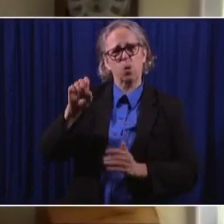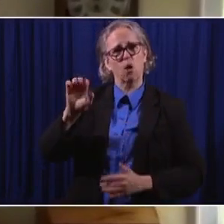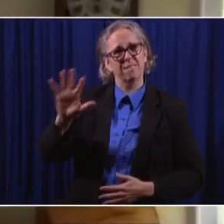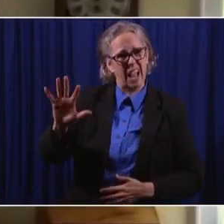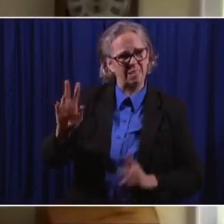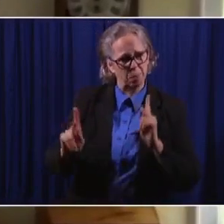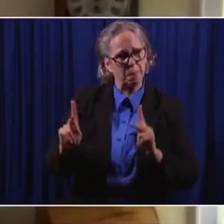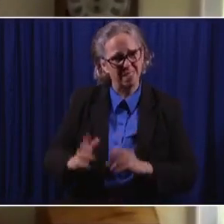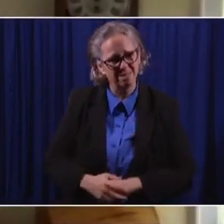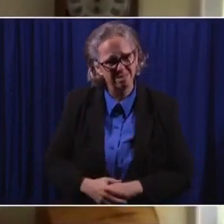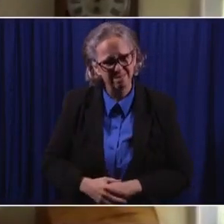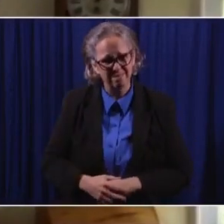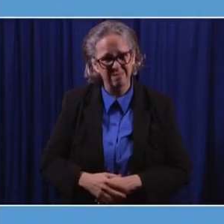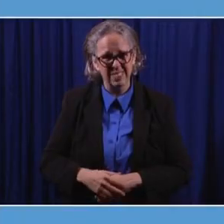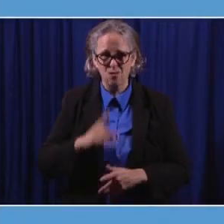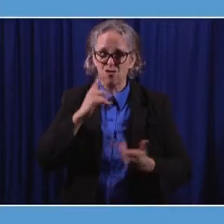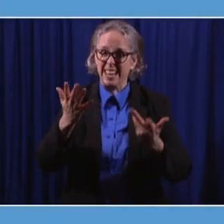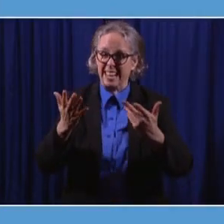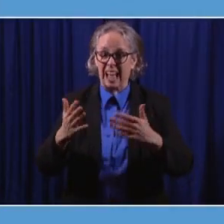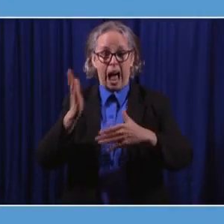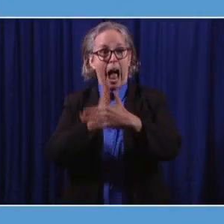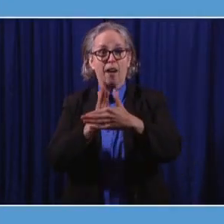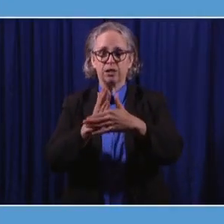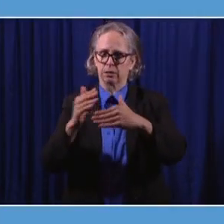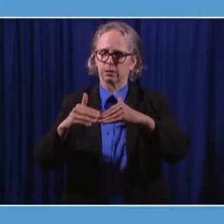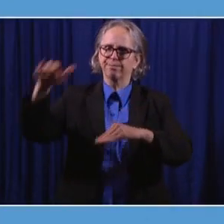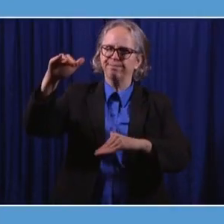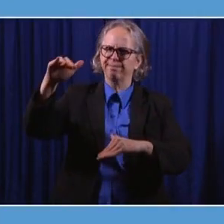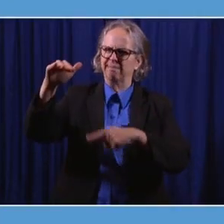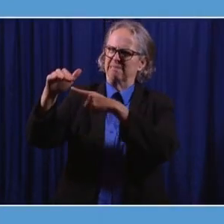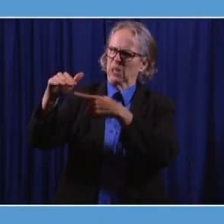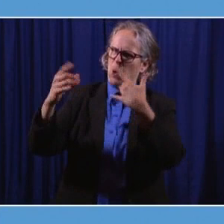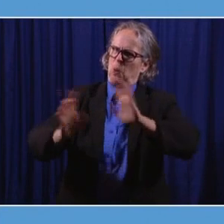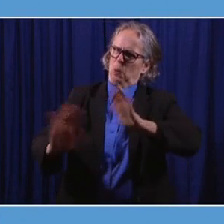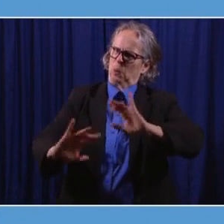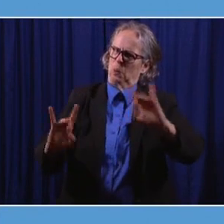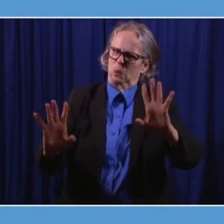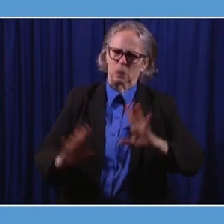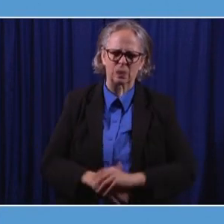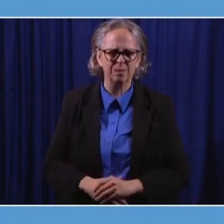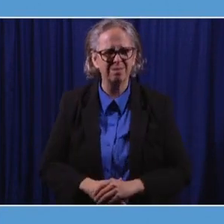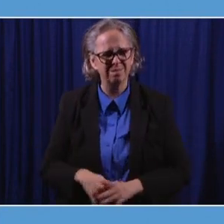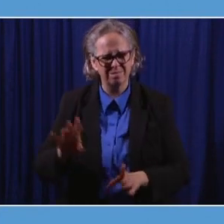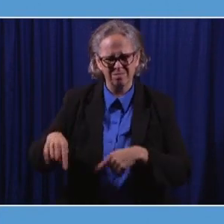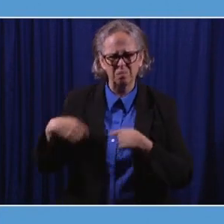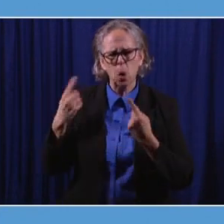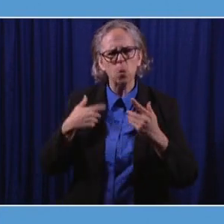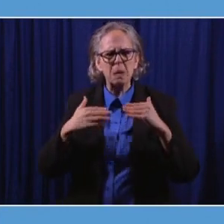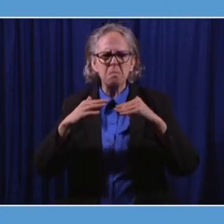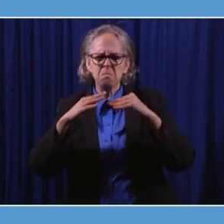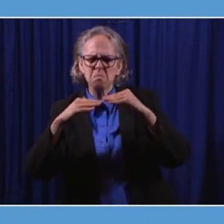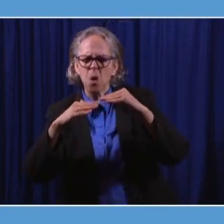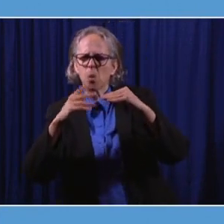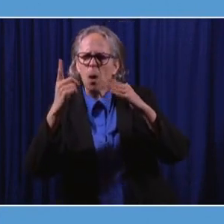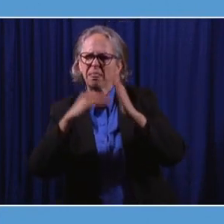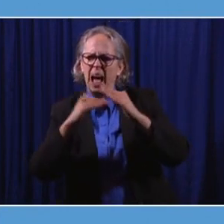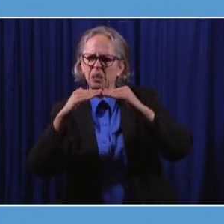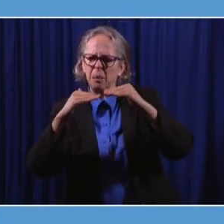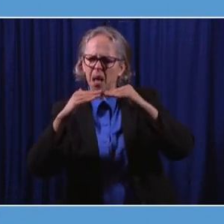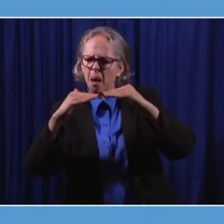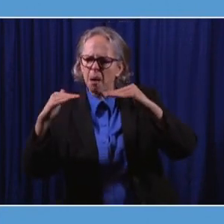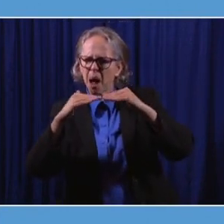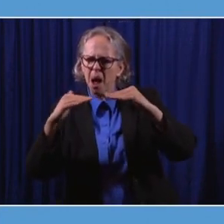as you can see by looking at this. We've been hovering on around 1,000, and for,